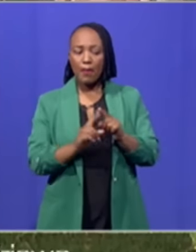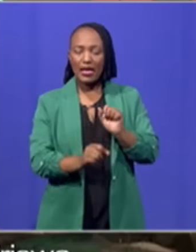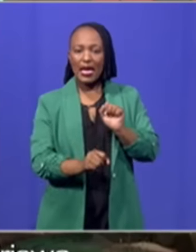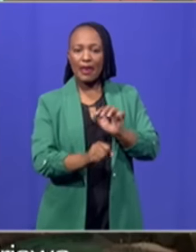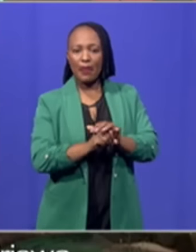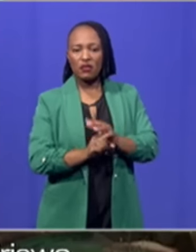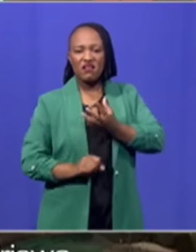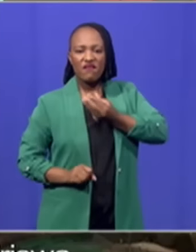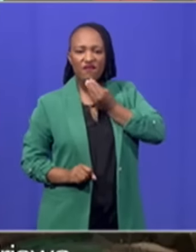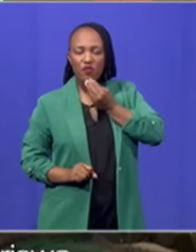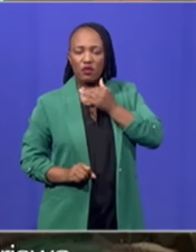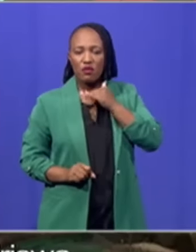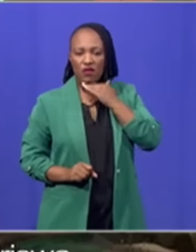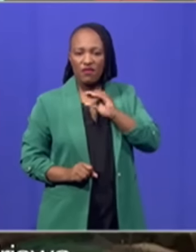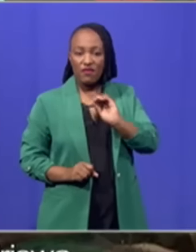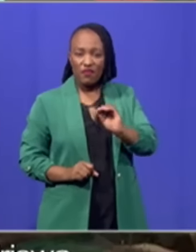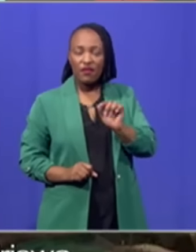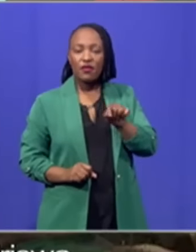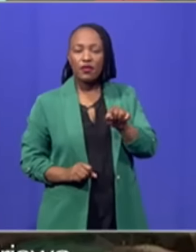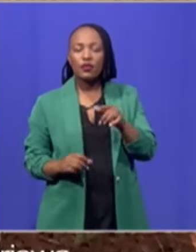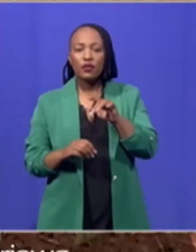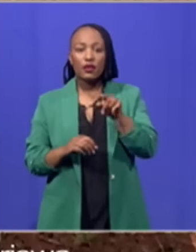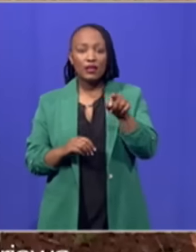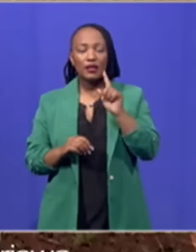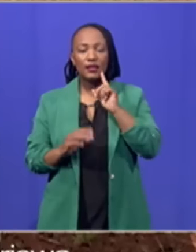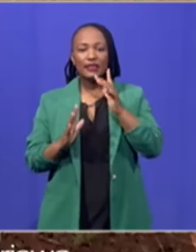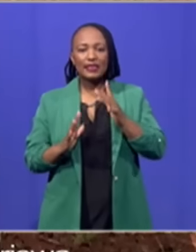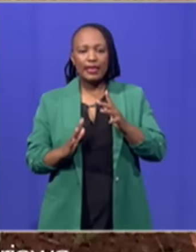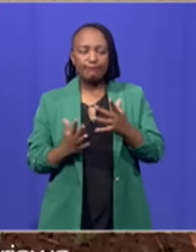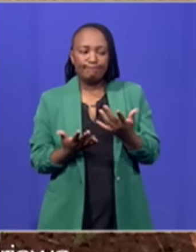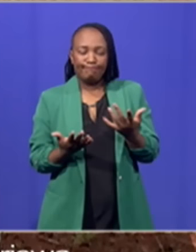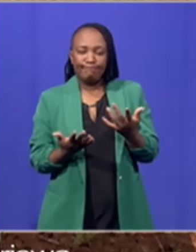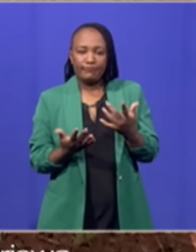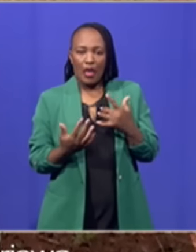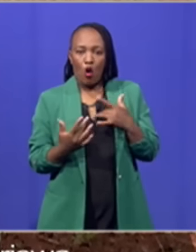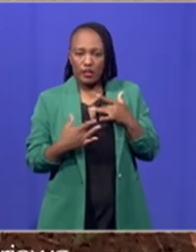dijo. Barutabana ba tshwenyegile ka tlhokego ya didiriswa tsa go ruta.